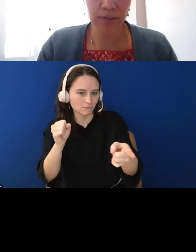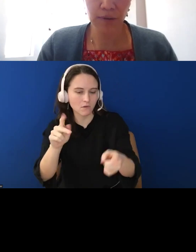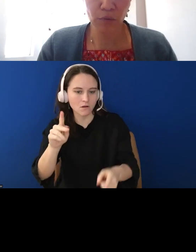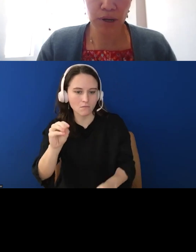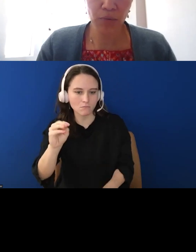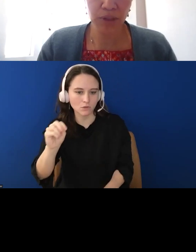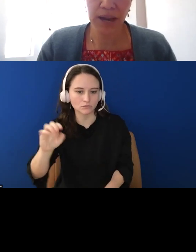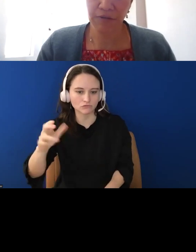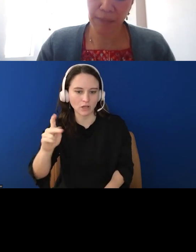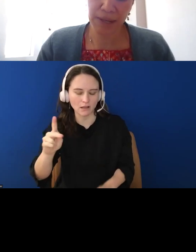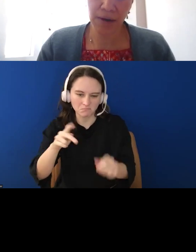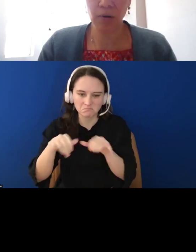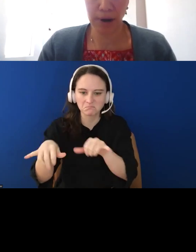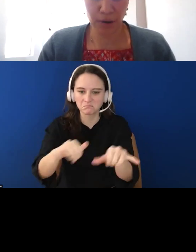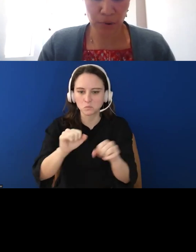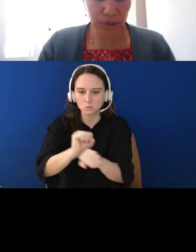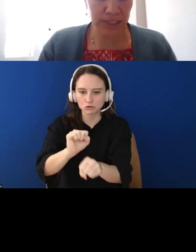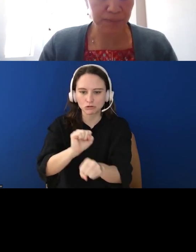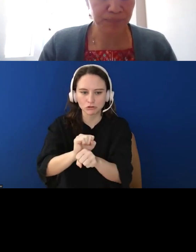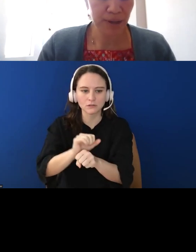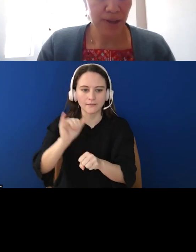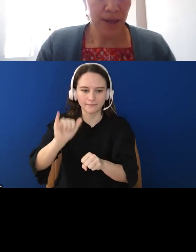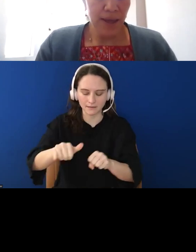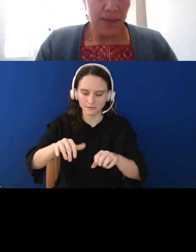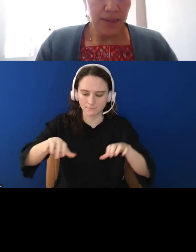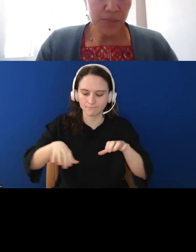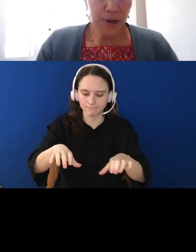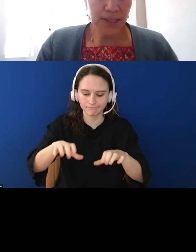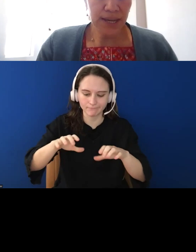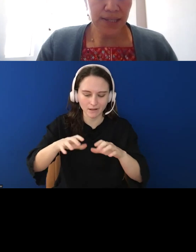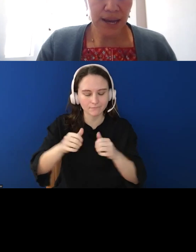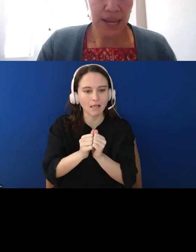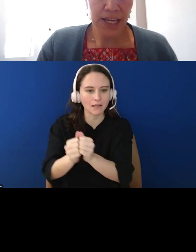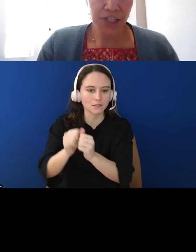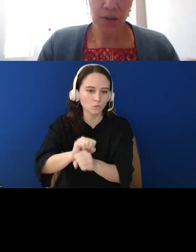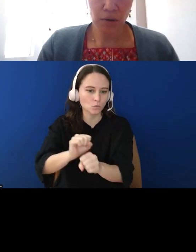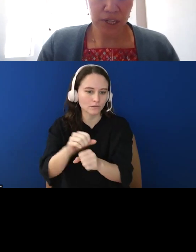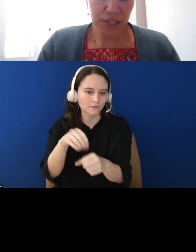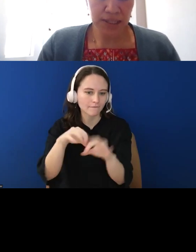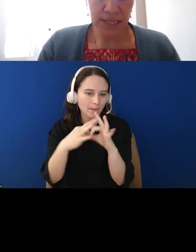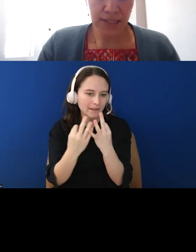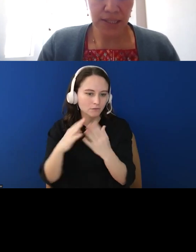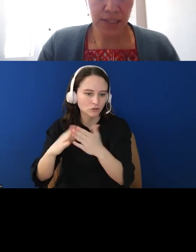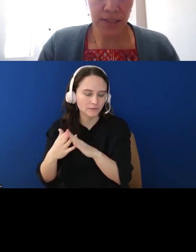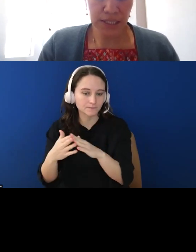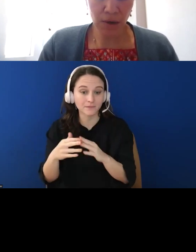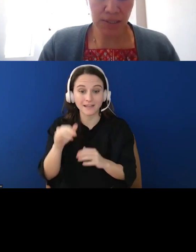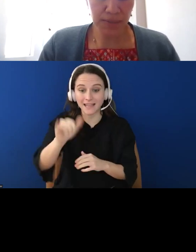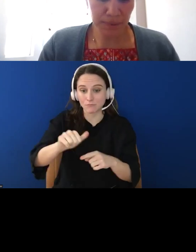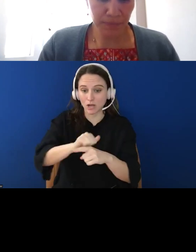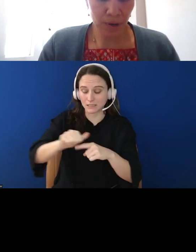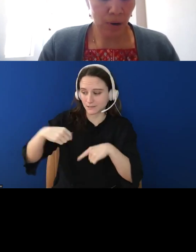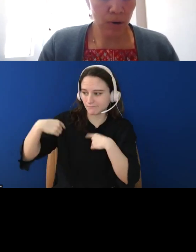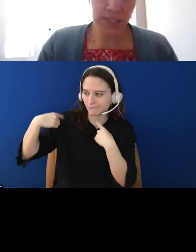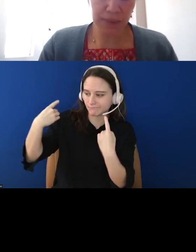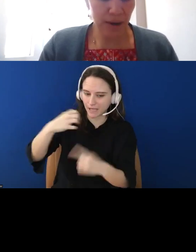doing collective work within a family or a community. This practice has an ancient origin since this